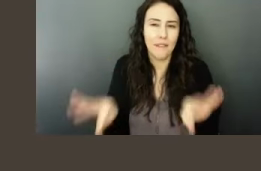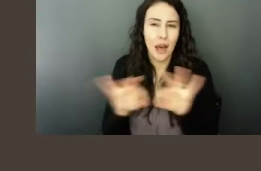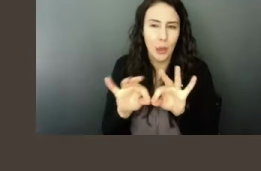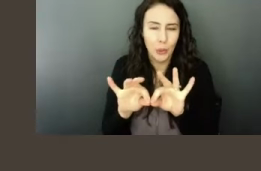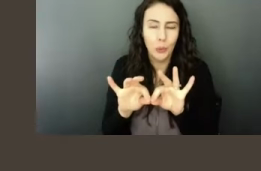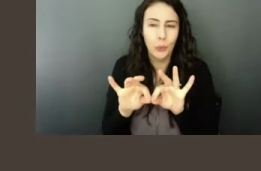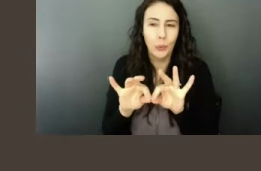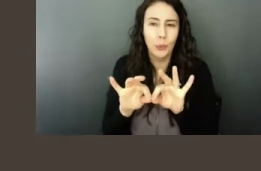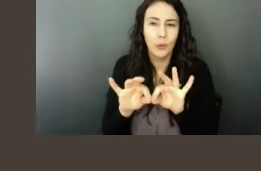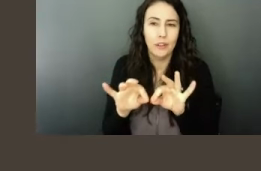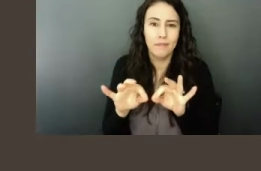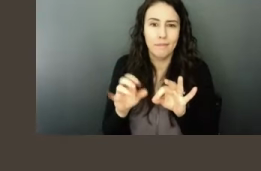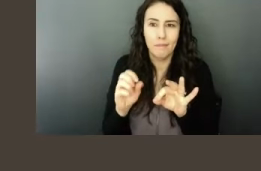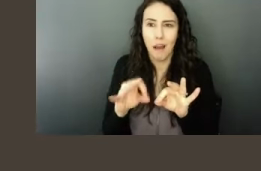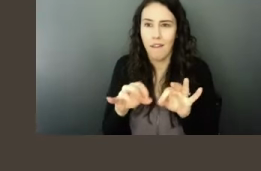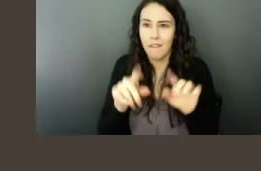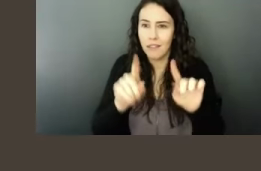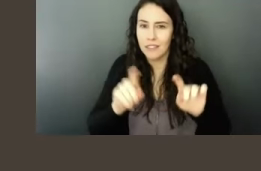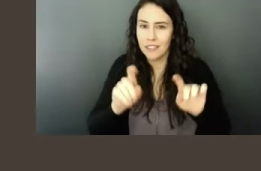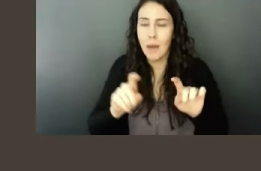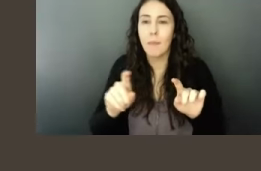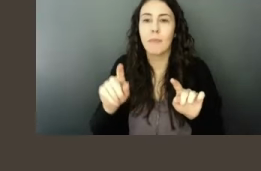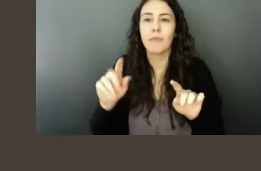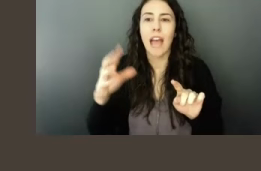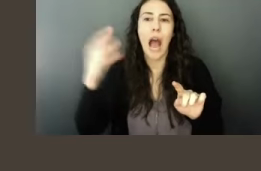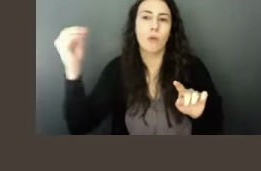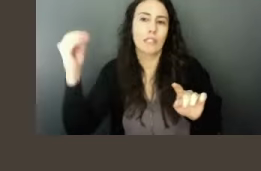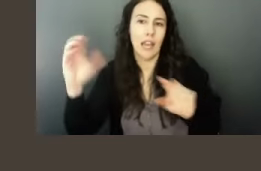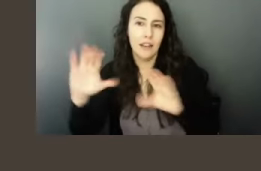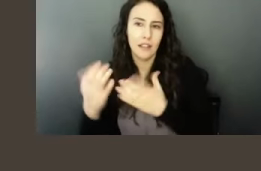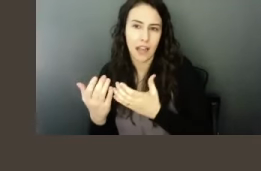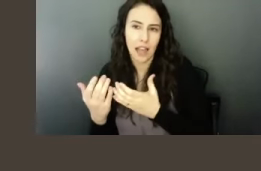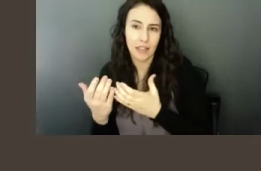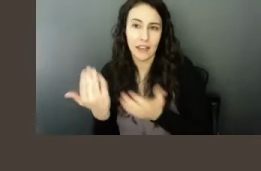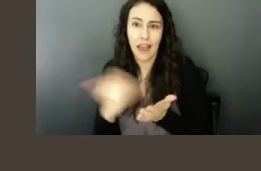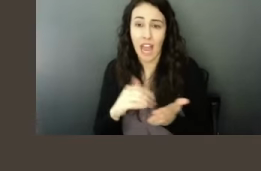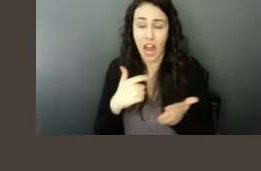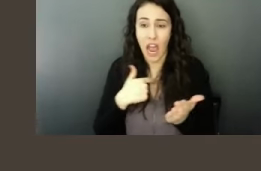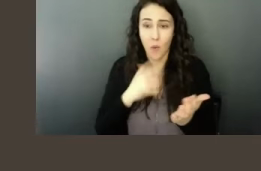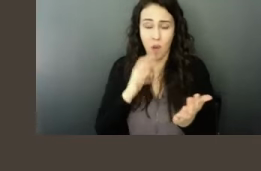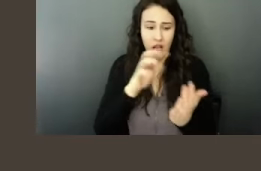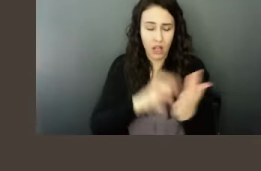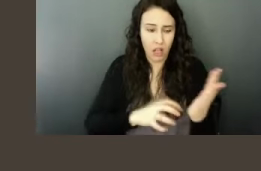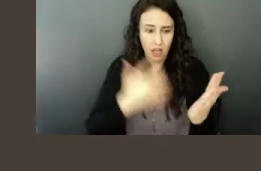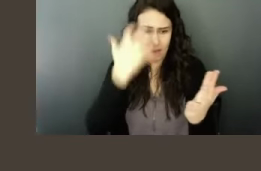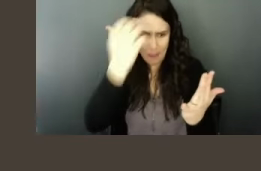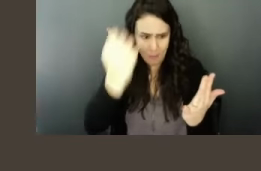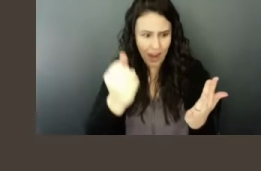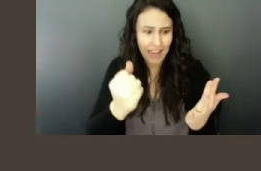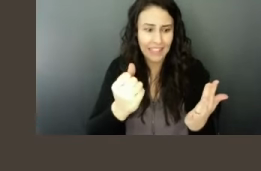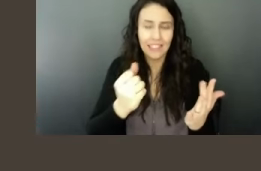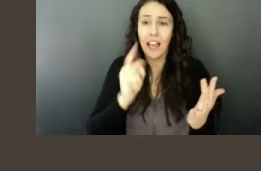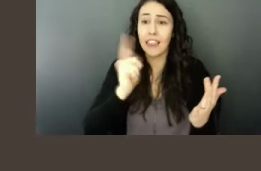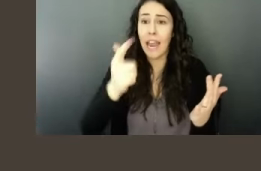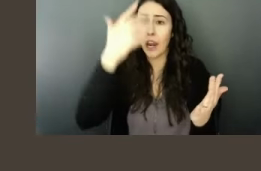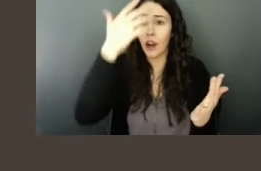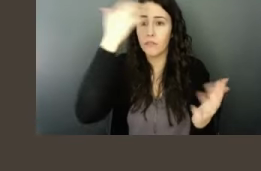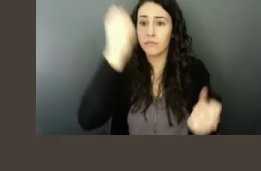exam outside of the class. Again, I'm going to memorize that material and I'm going to forget it later. I don't see the